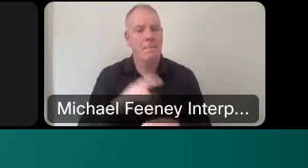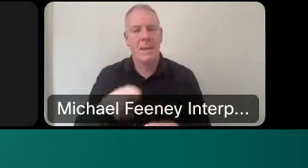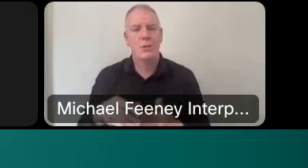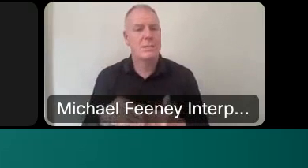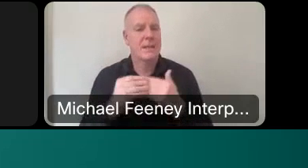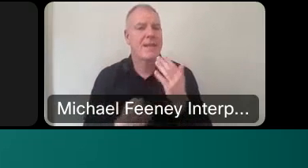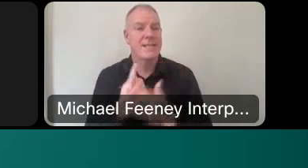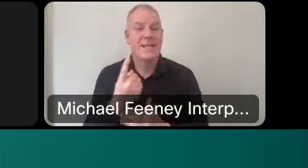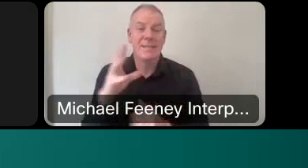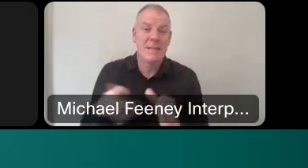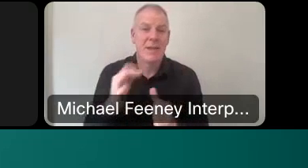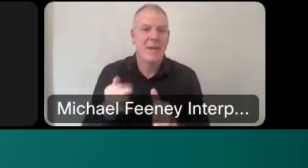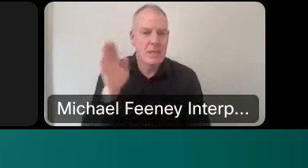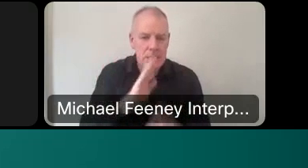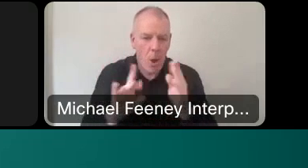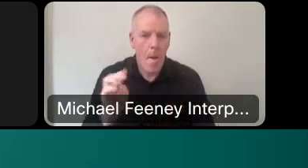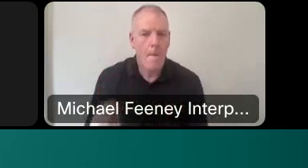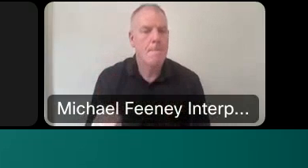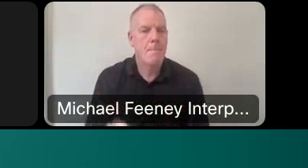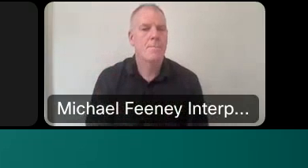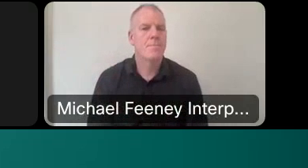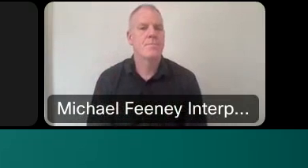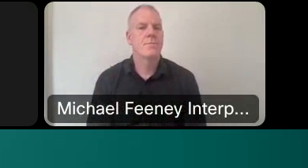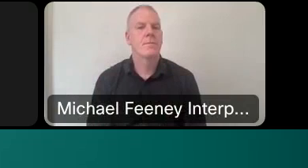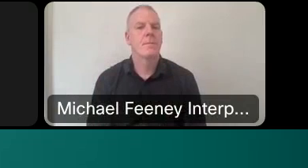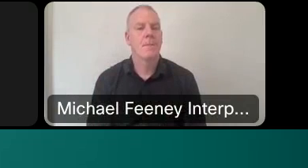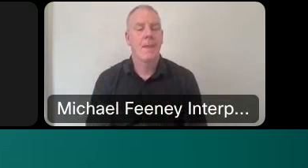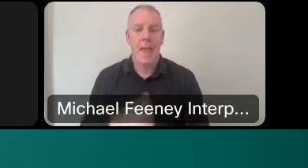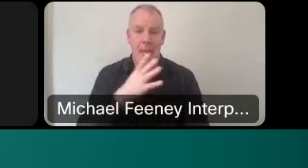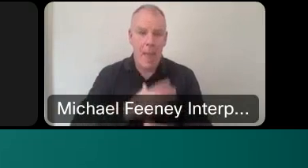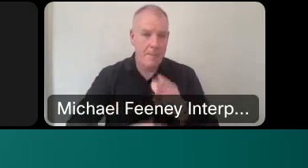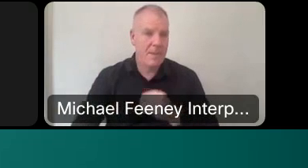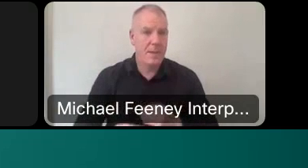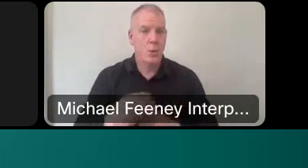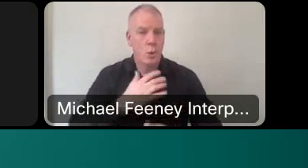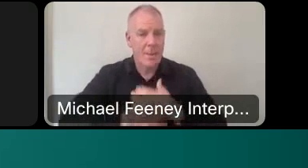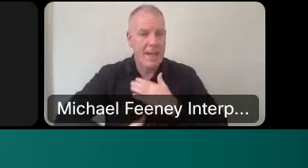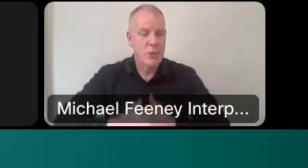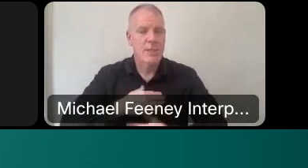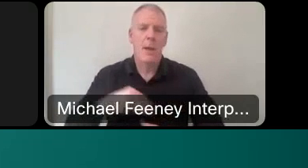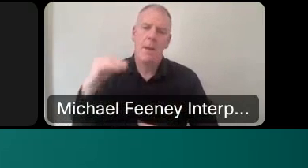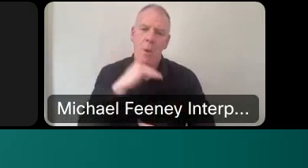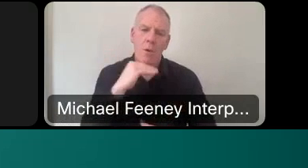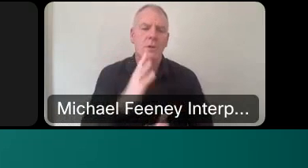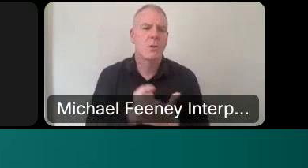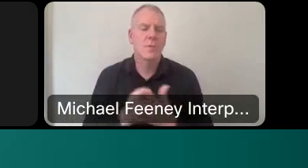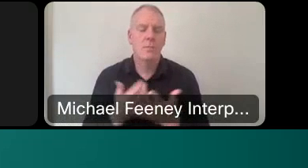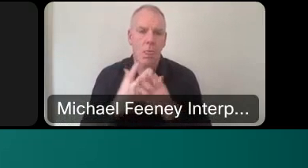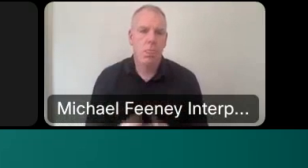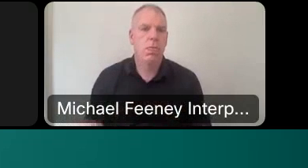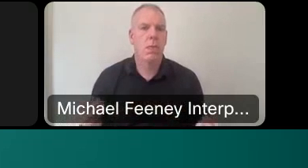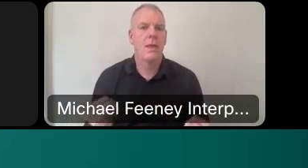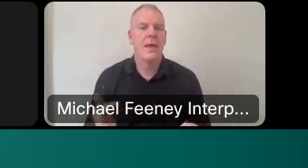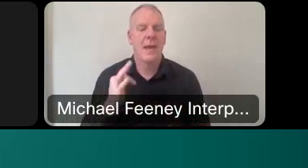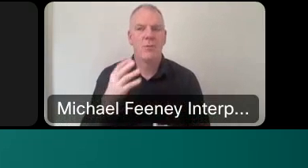where there's been harm to a patient. Empathy and compassion are key, and sometimes that can get a bit lost when we go into kind of, I suppose,